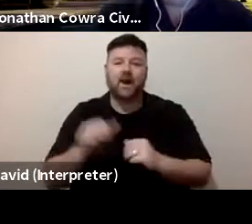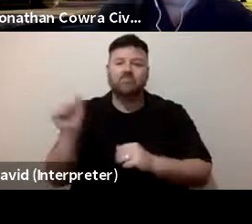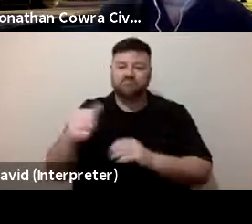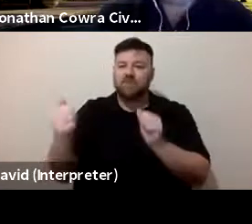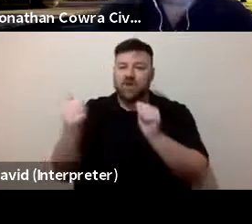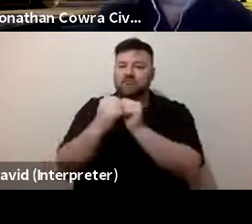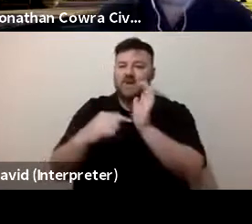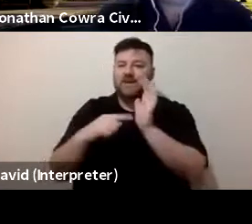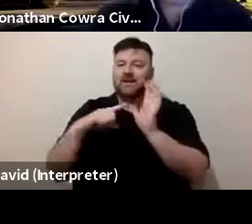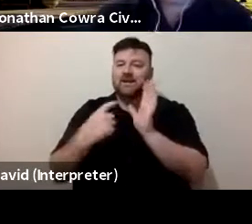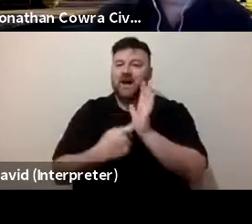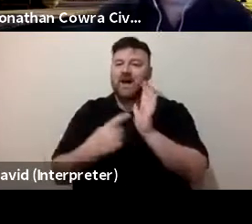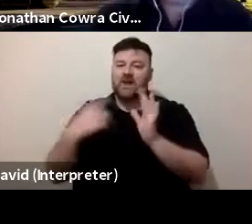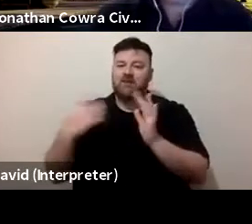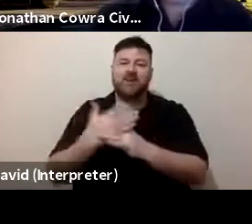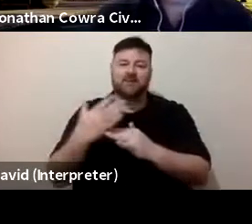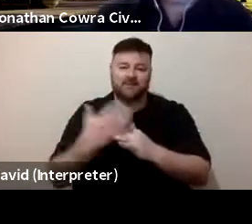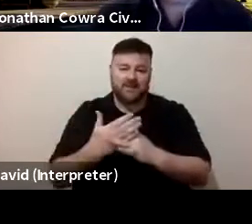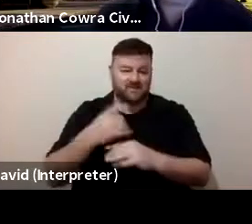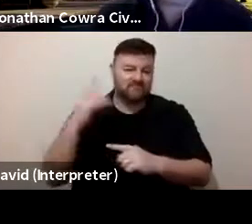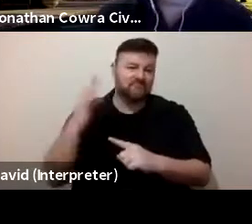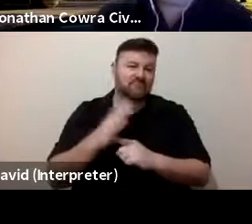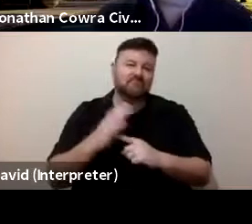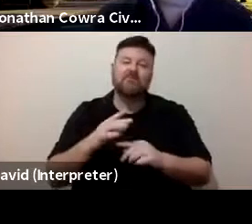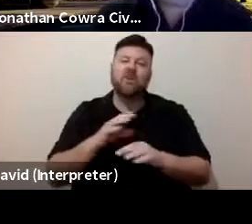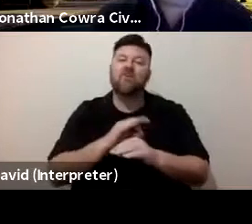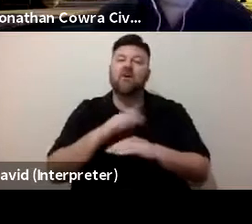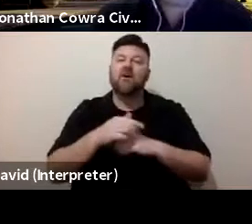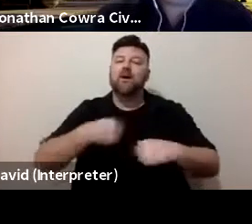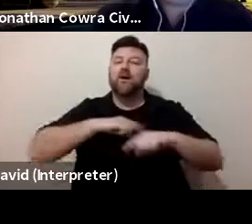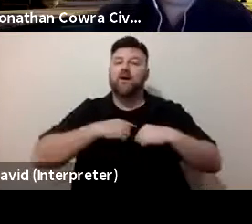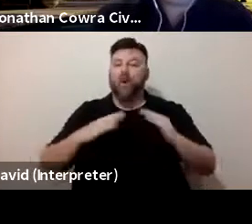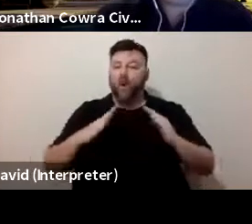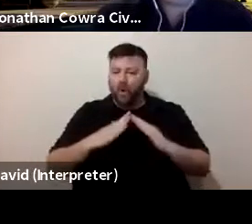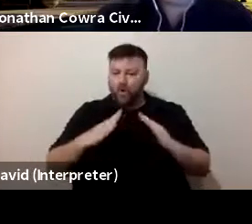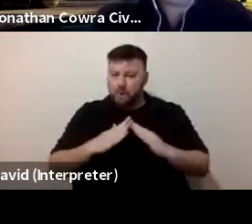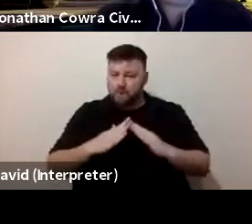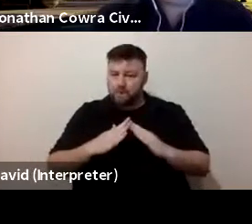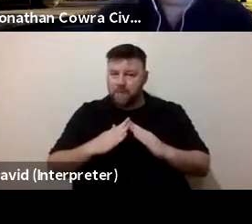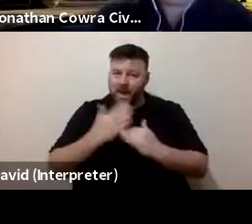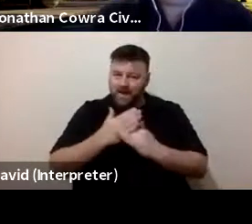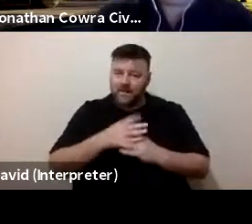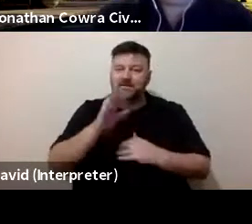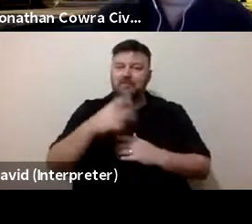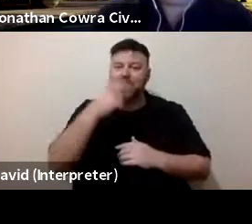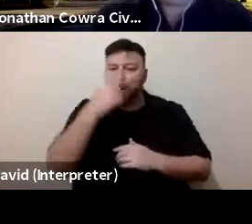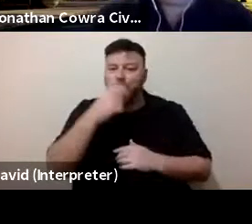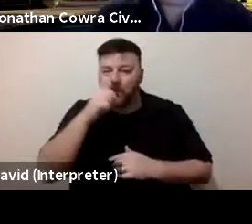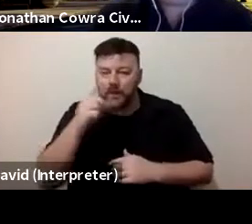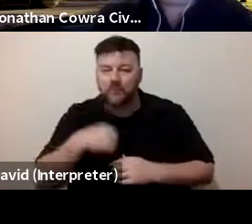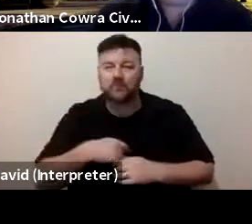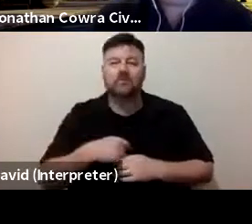is bang on. It's not just about us being at home. It's people who are disabled. It's people who are too old to go to venues at